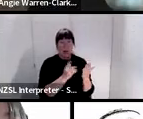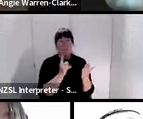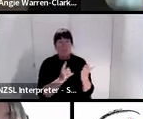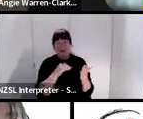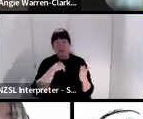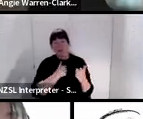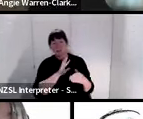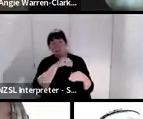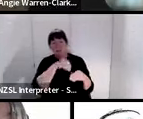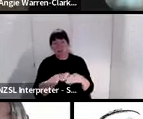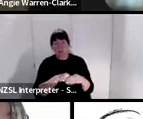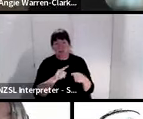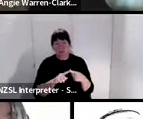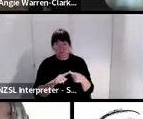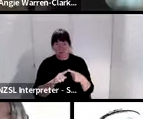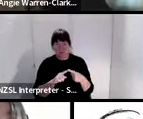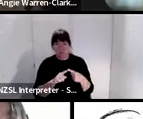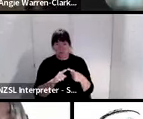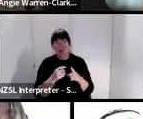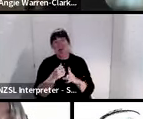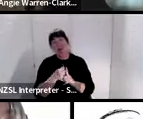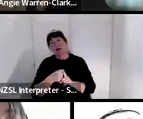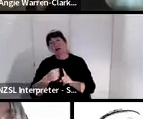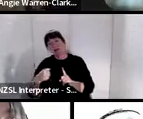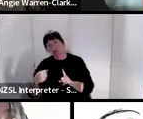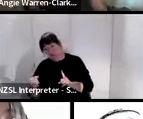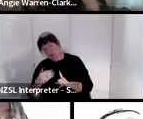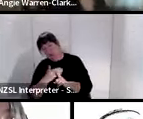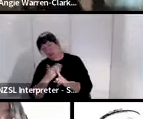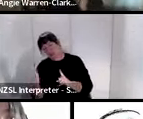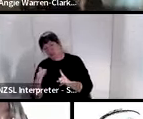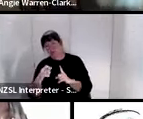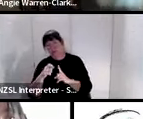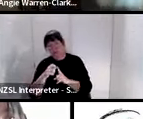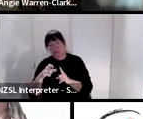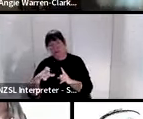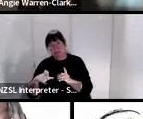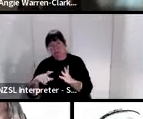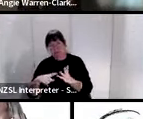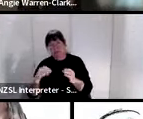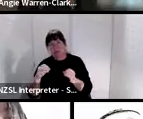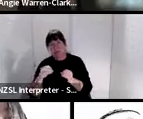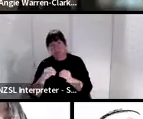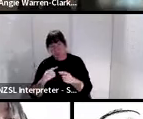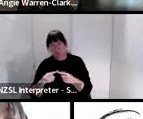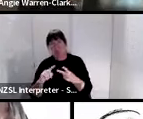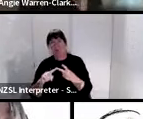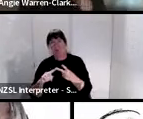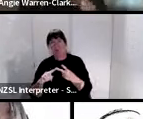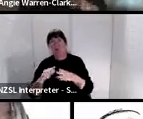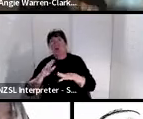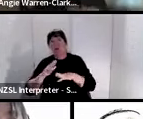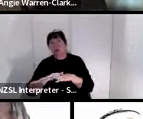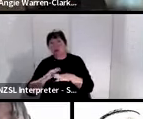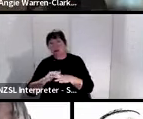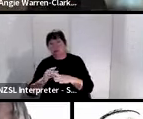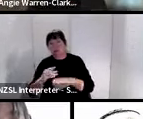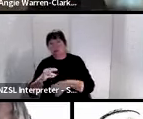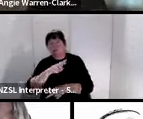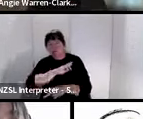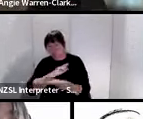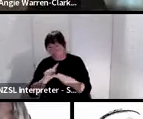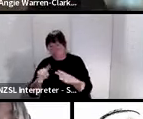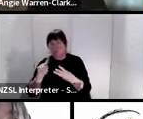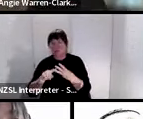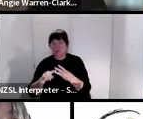inclusion of extending the scope to PCBUs, a 3 yearly review, timely accountability to House of Reps,